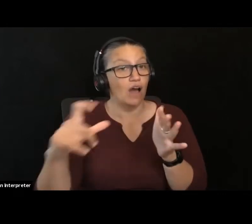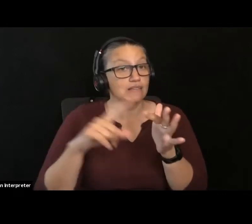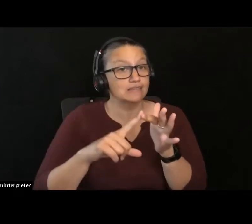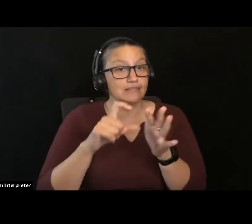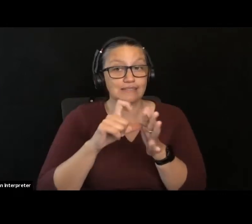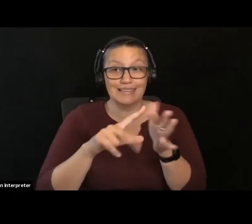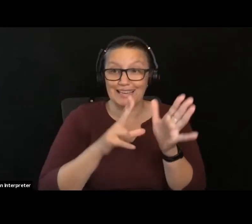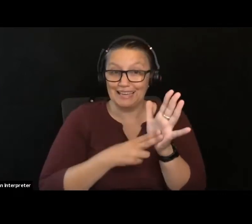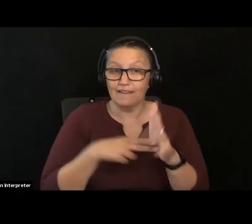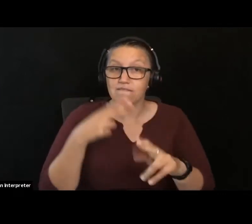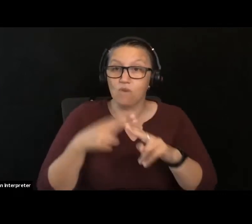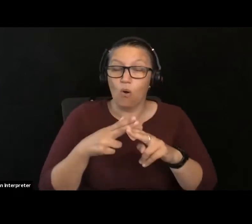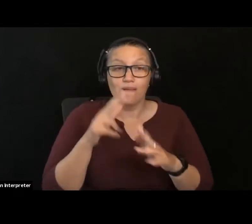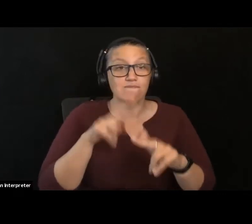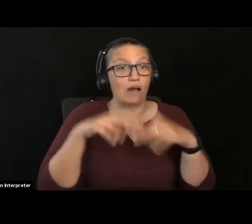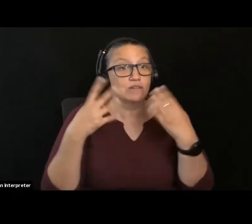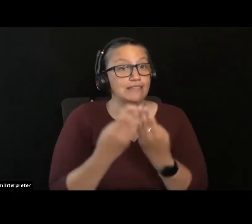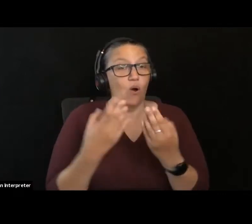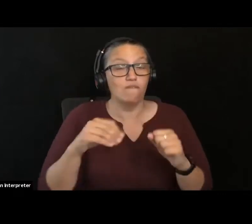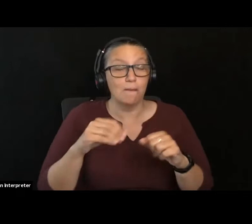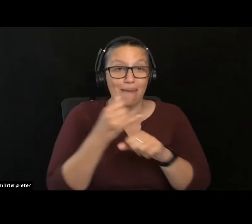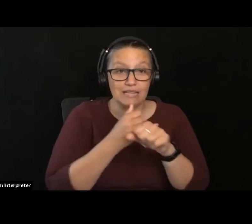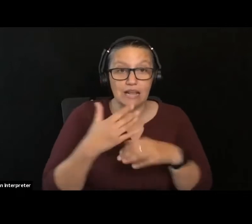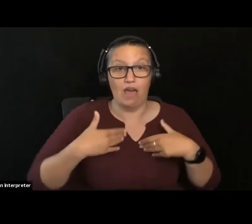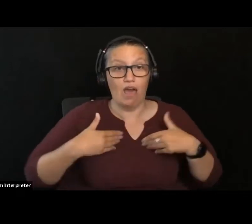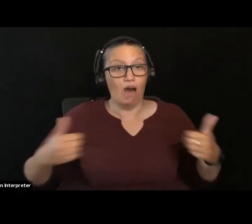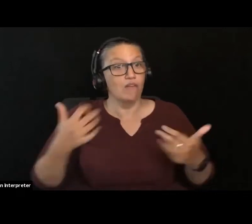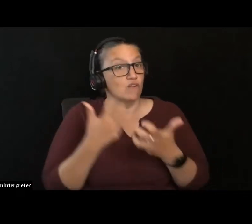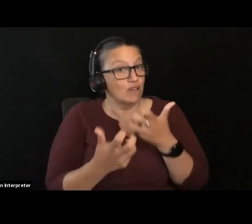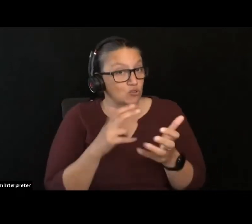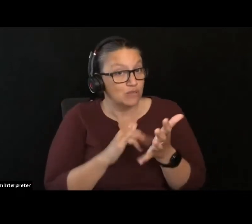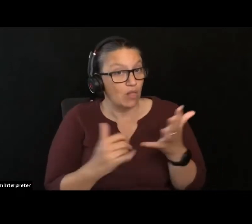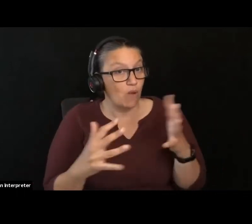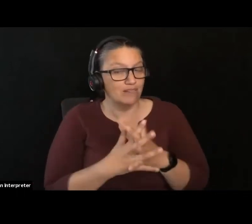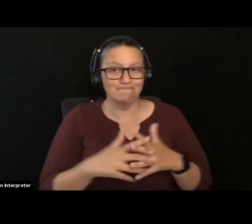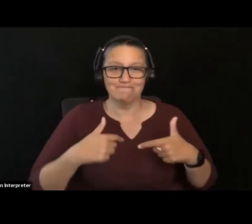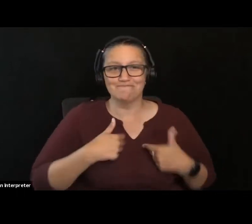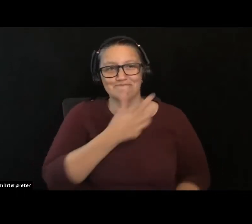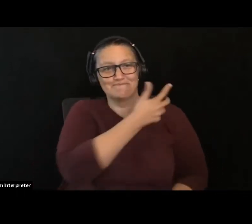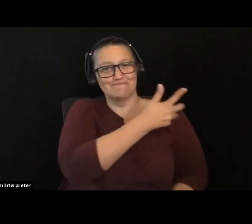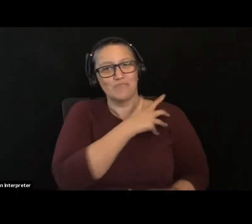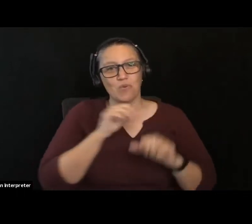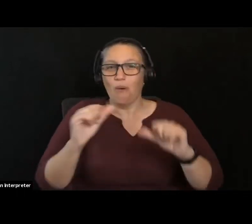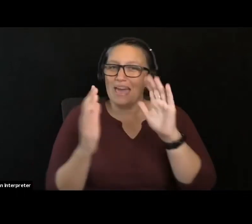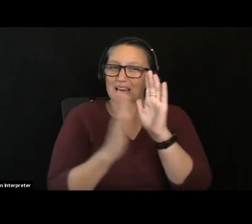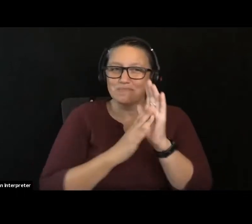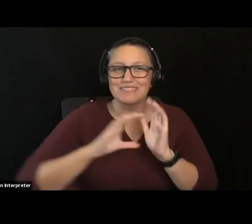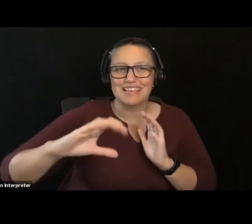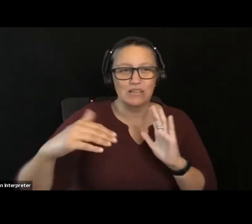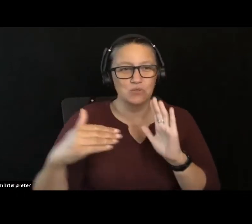at the University of New South Wales. It's my great privilege and honour to be your Master of Ceremonies for Session 2 of